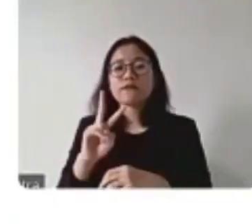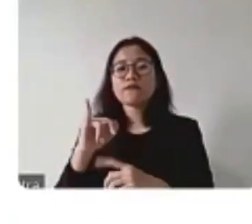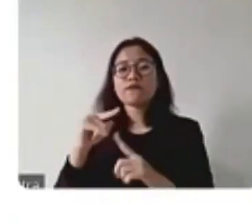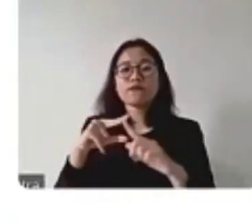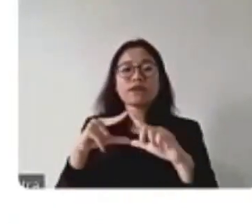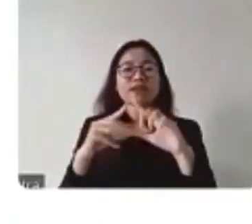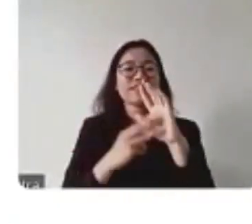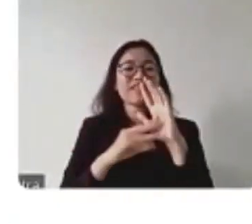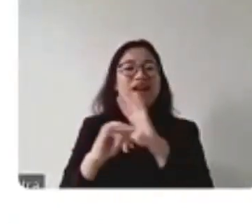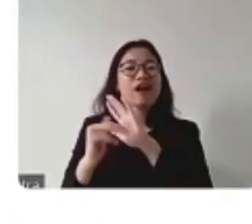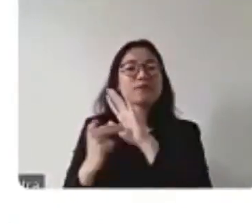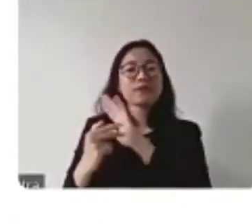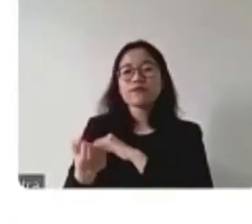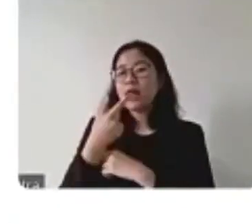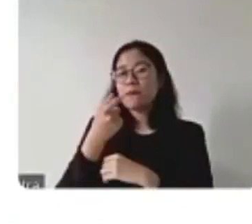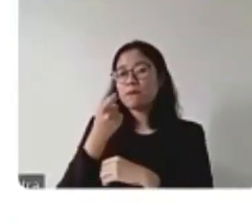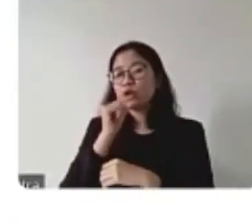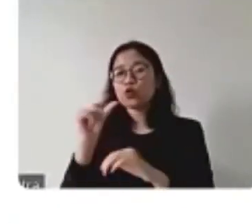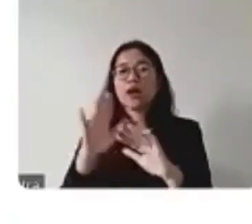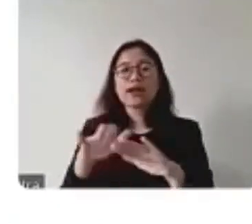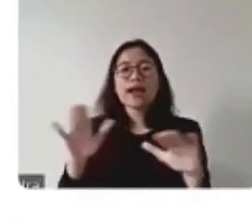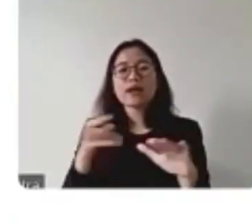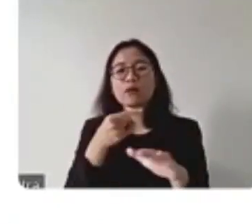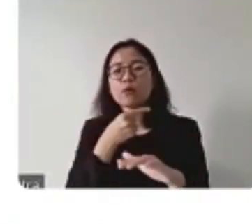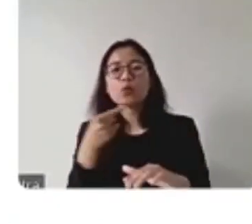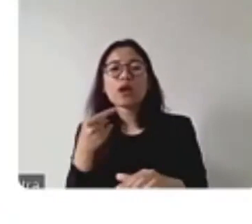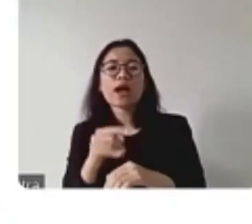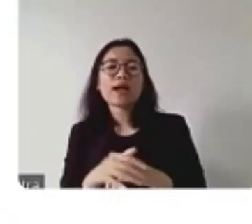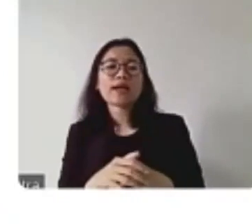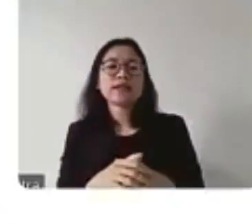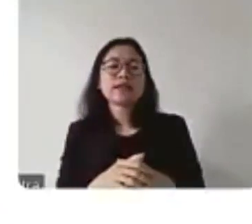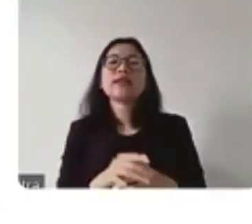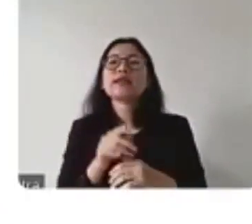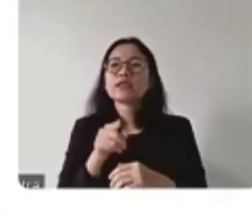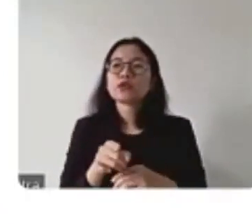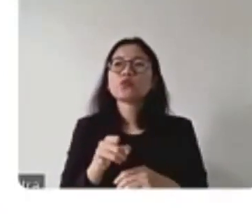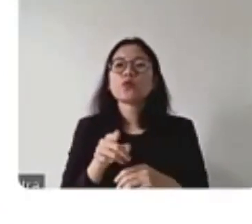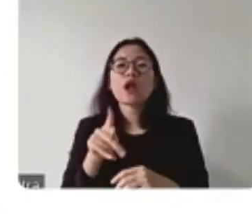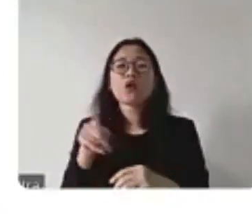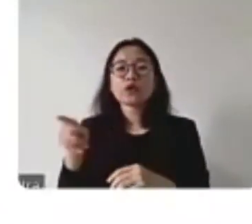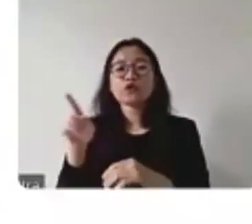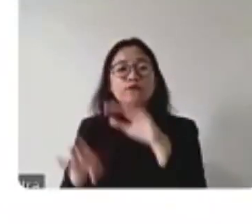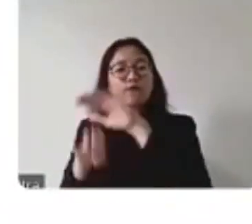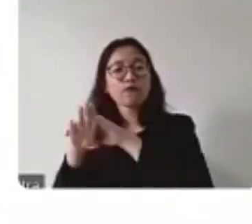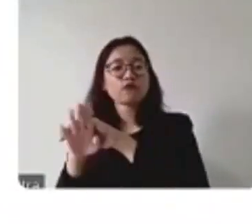this project can be successful, yeah. But from